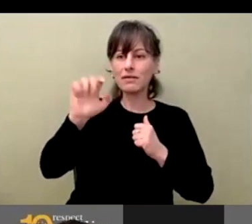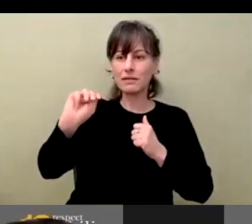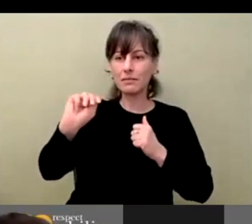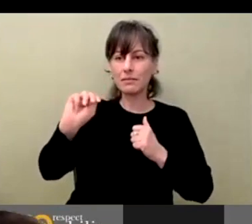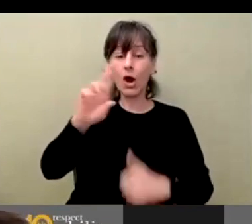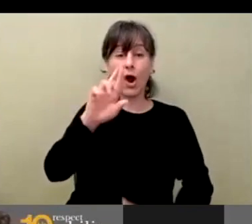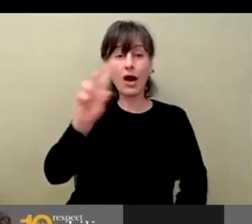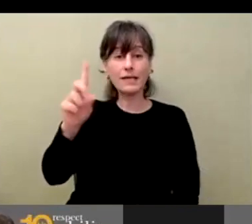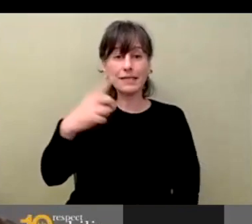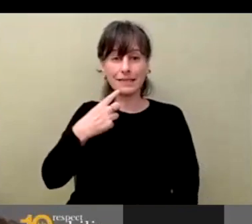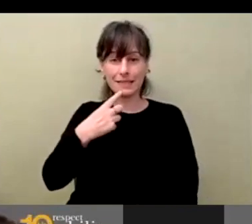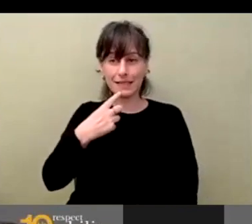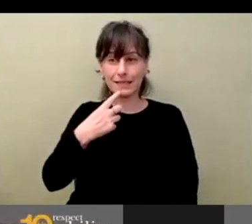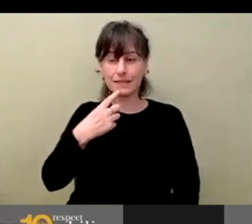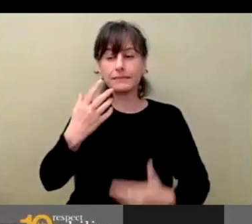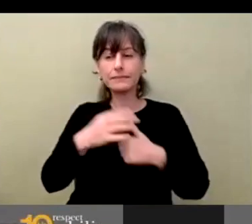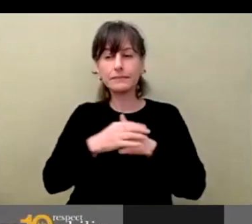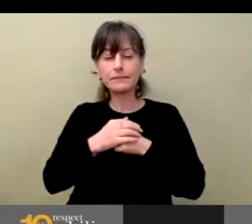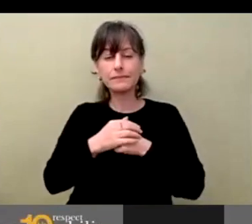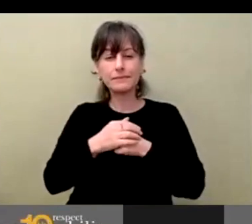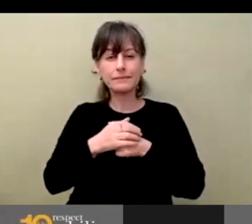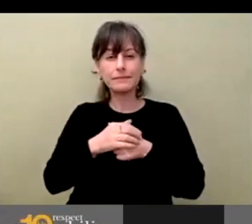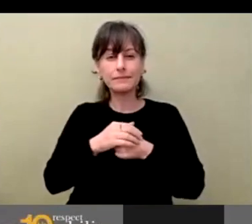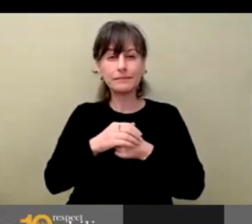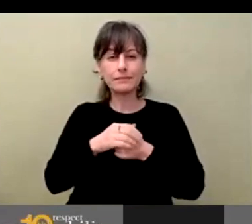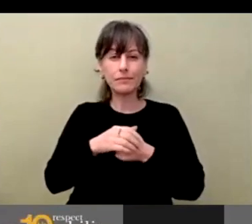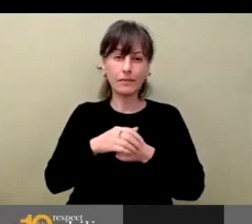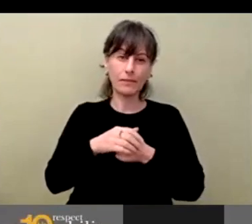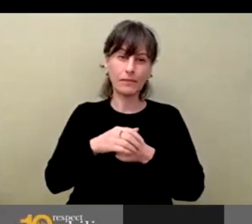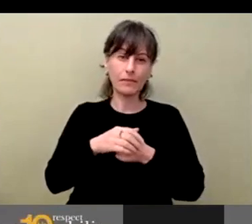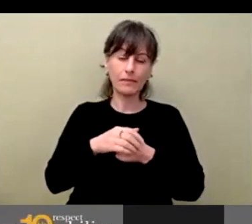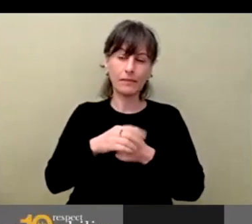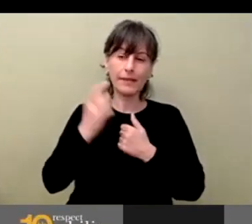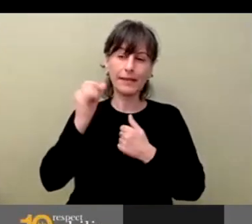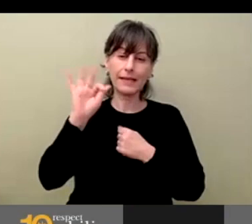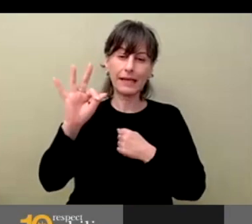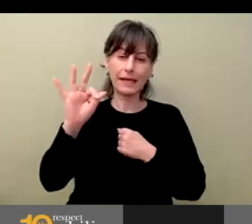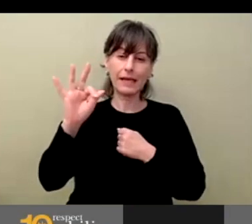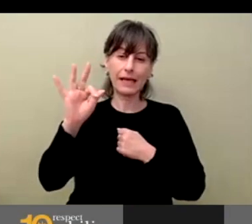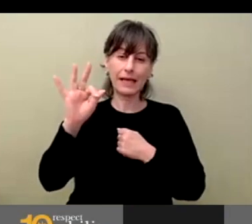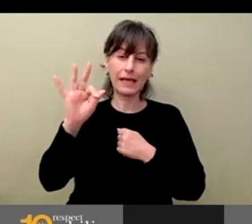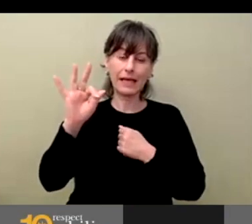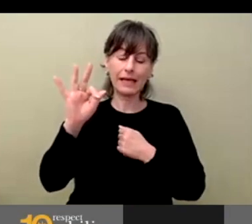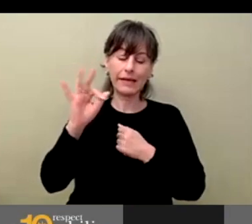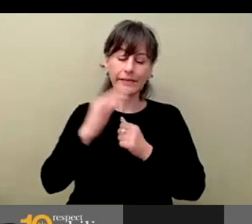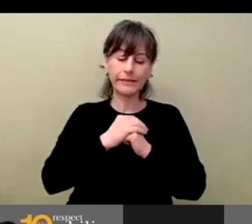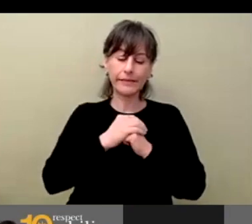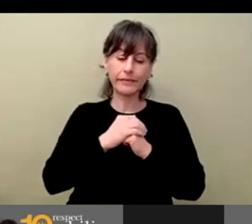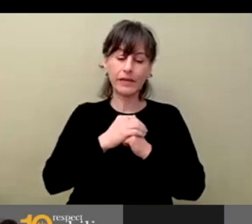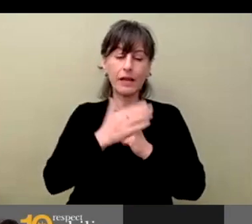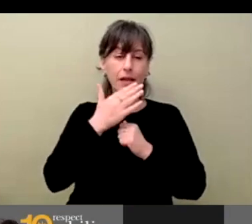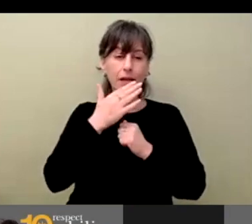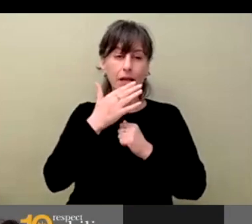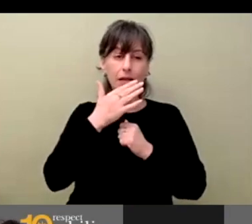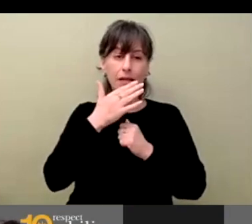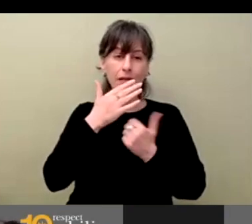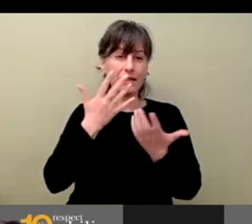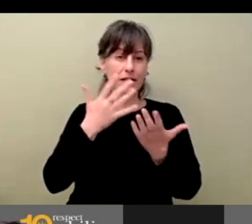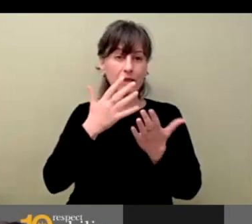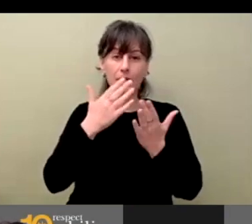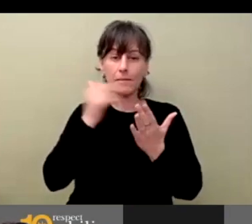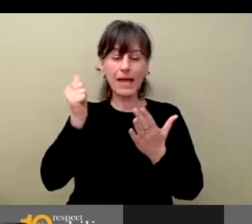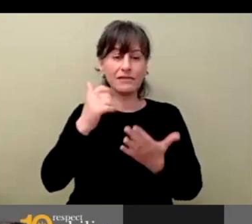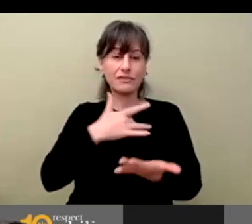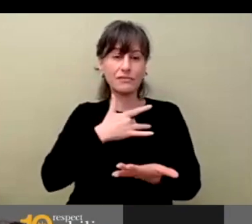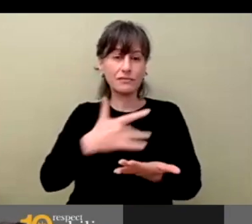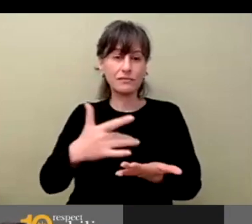So I think that if we want to look at what the greatest attributes of the fellowship candidate would be,